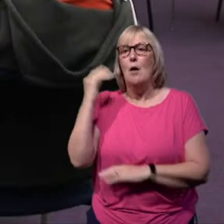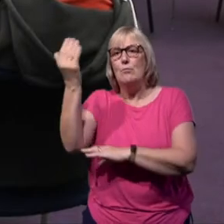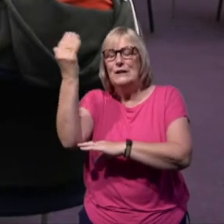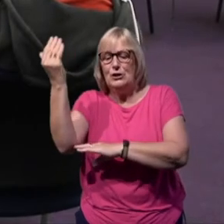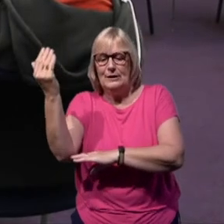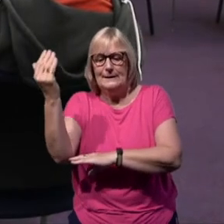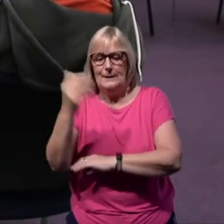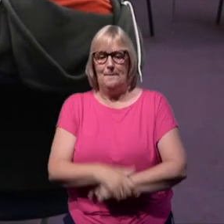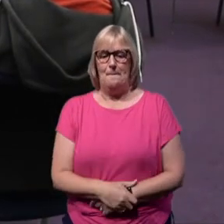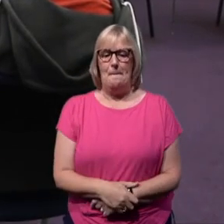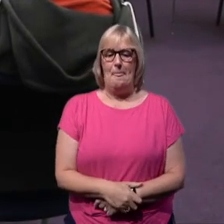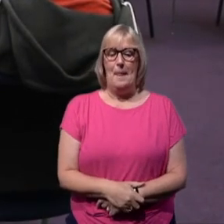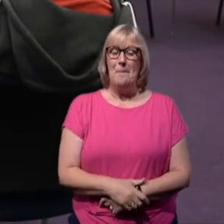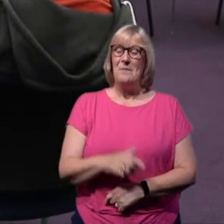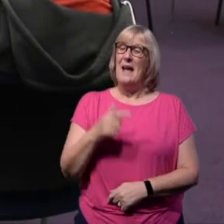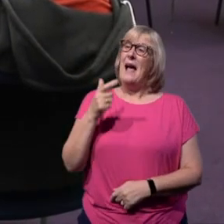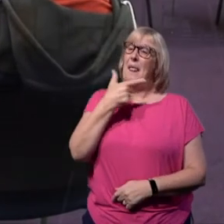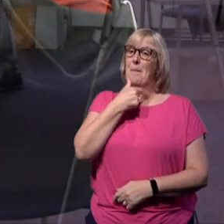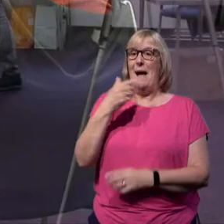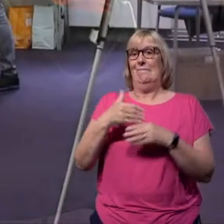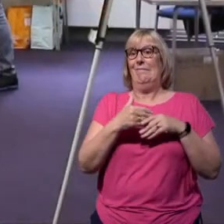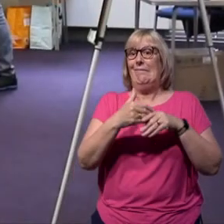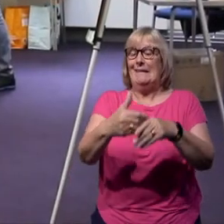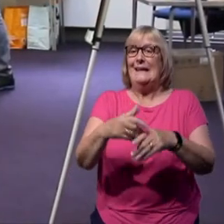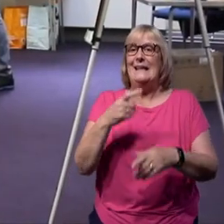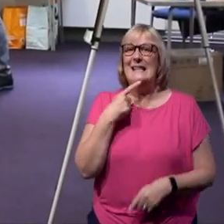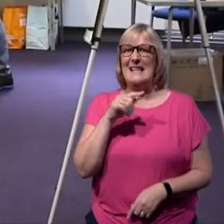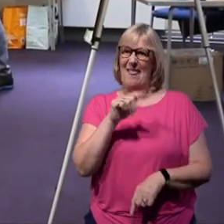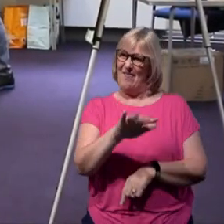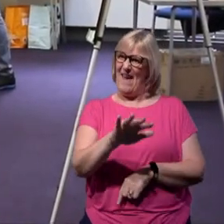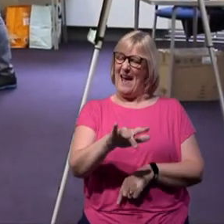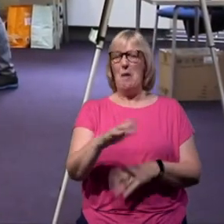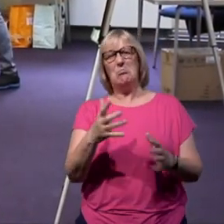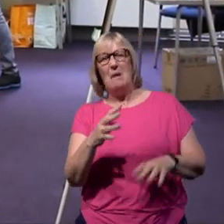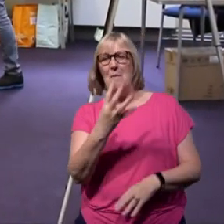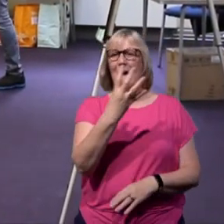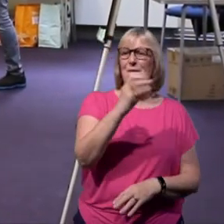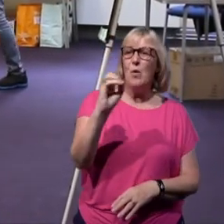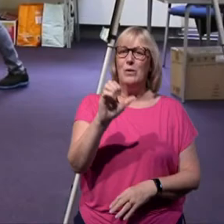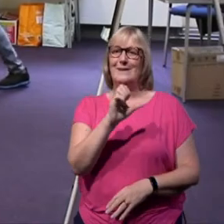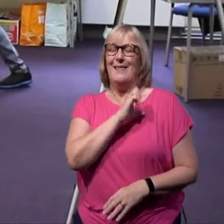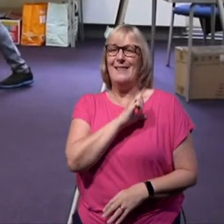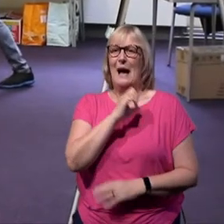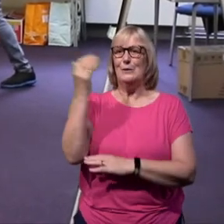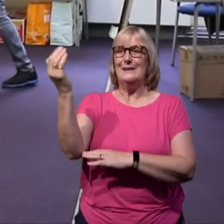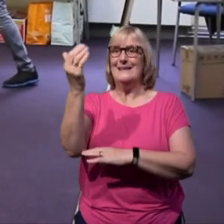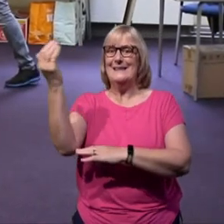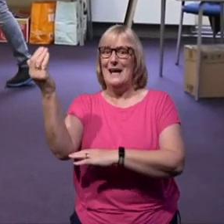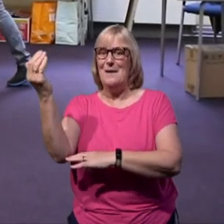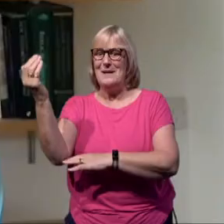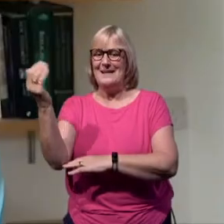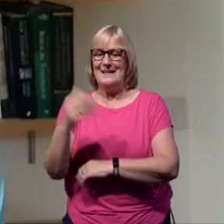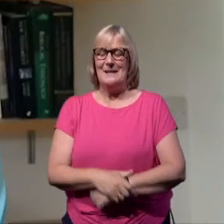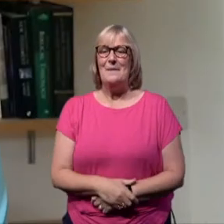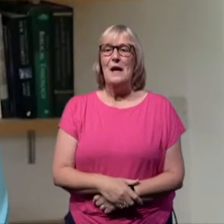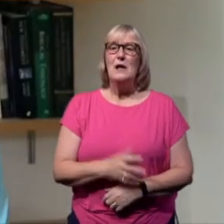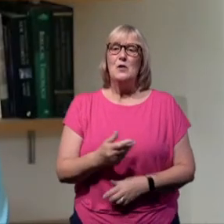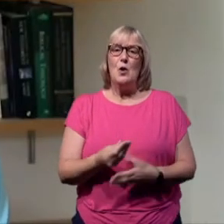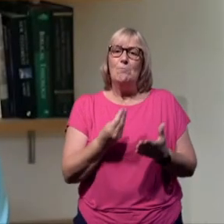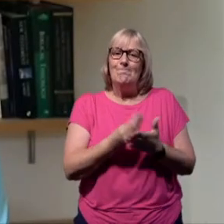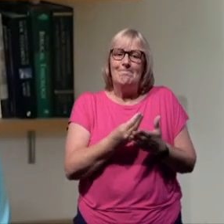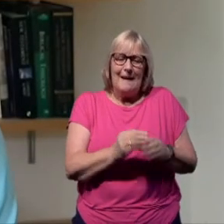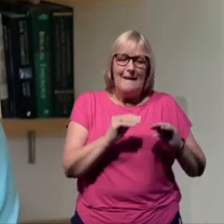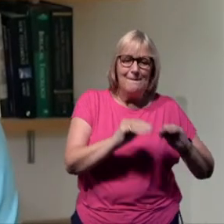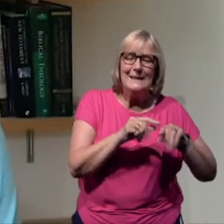said, in that room were 40,000 sermons, so a chance to invest in a few for the sake of the many. One thing that